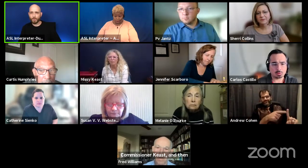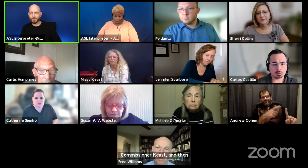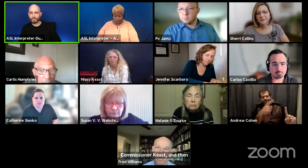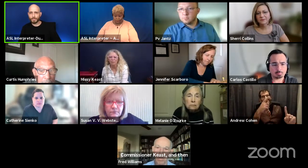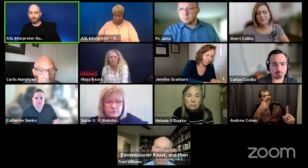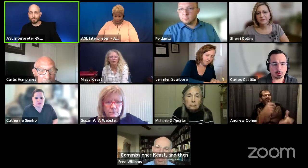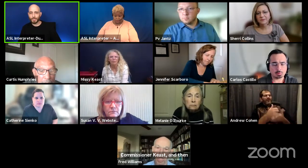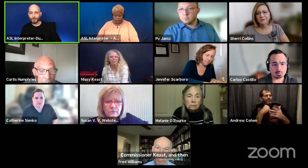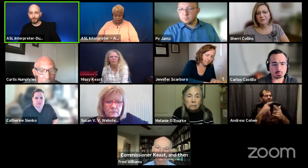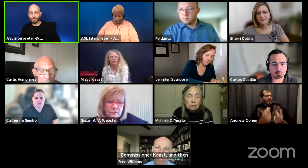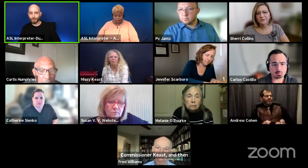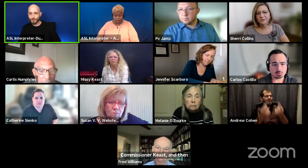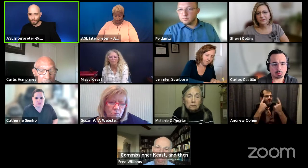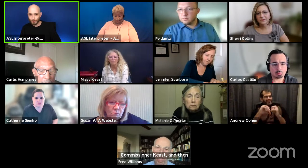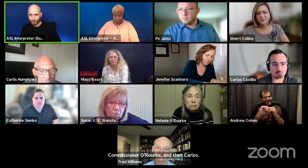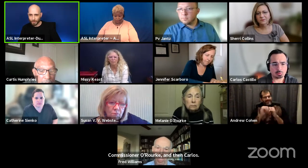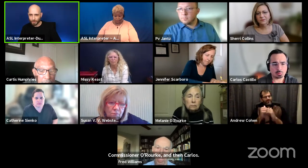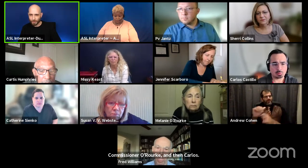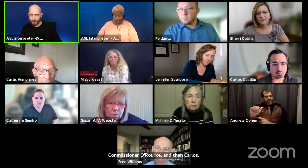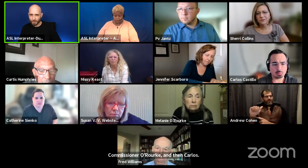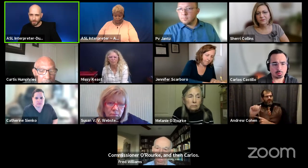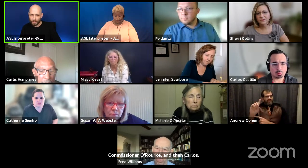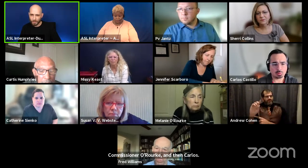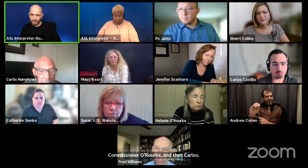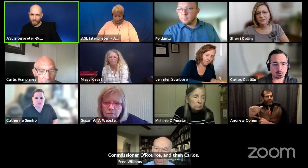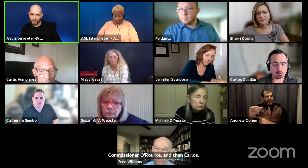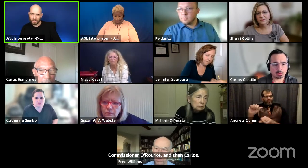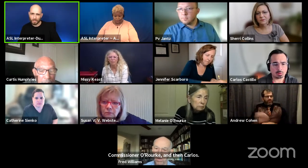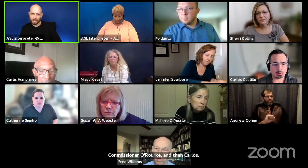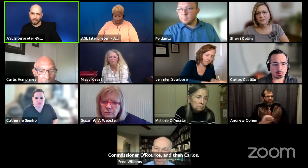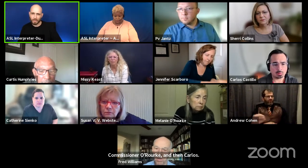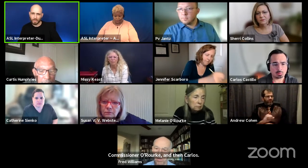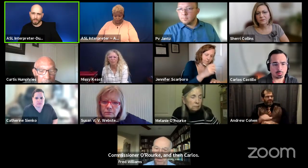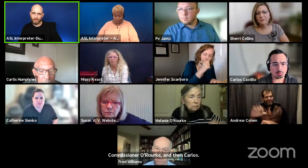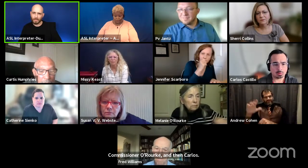I have a question specifically for you, Curtis.